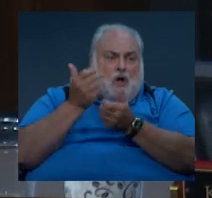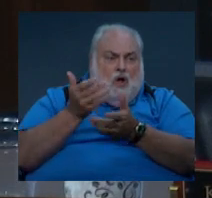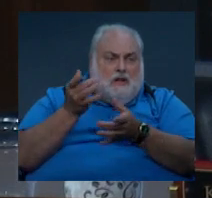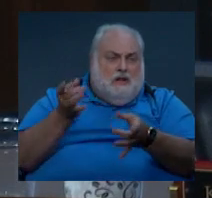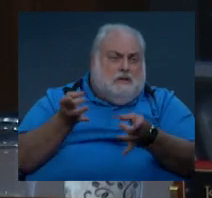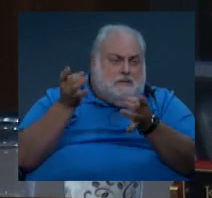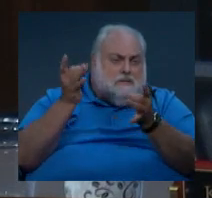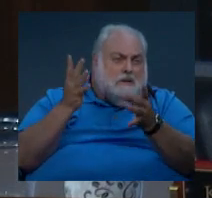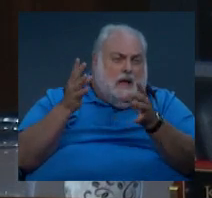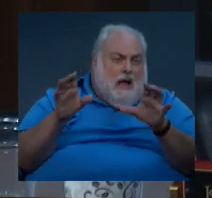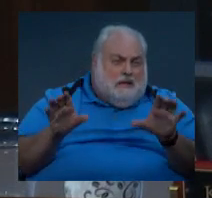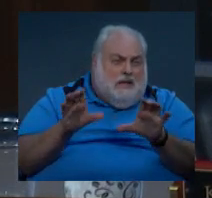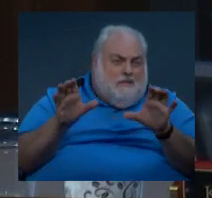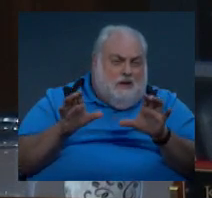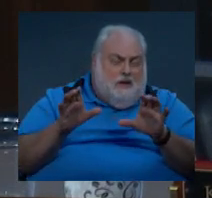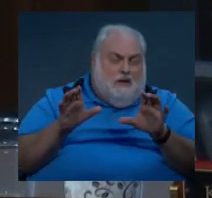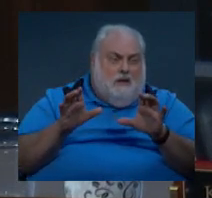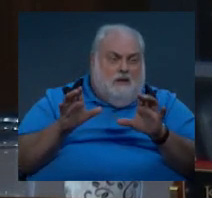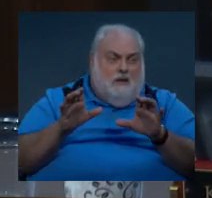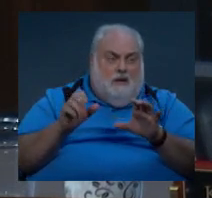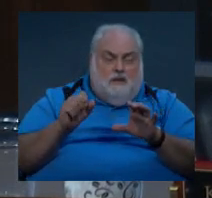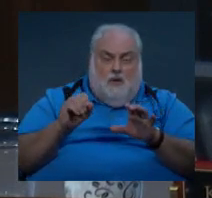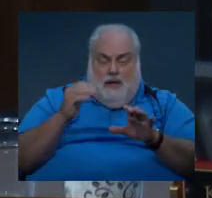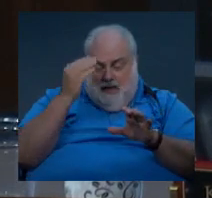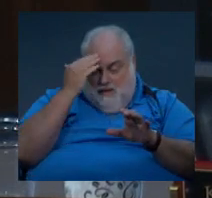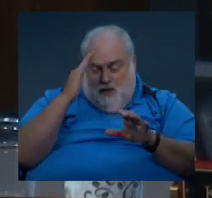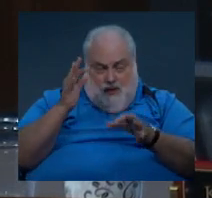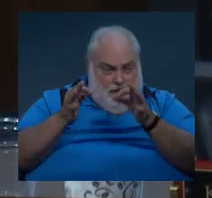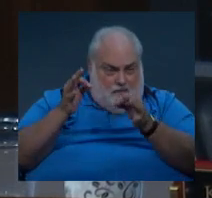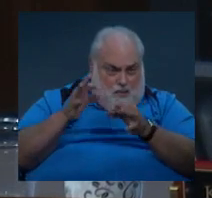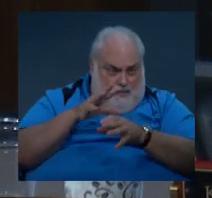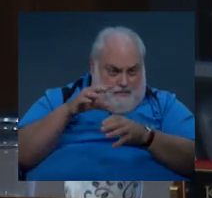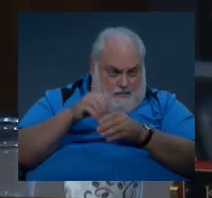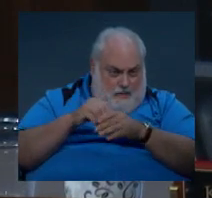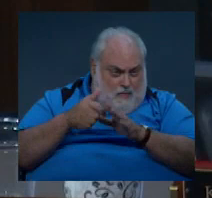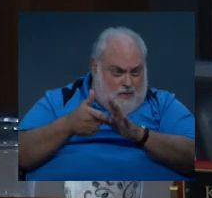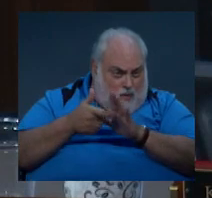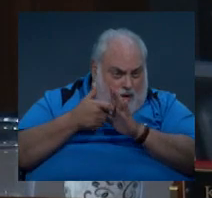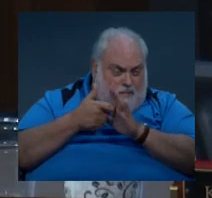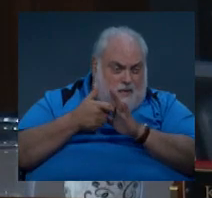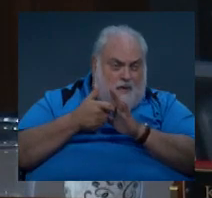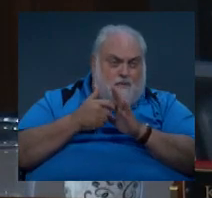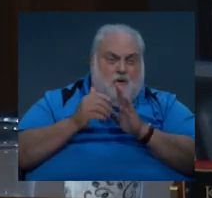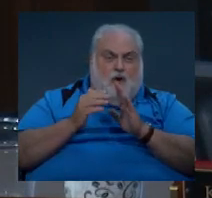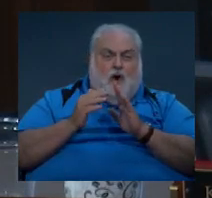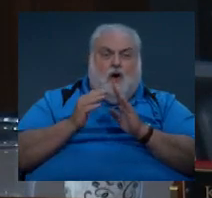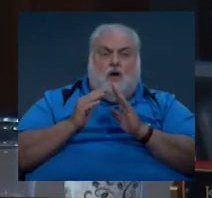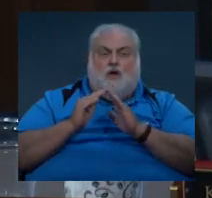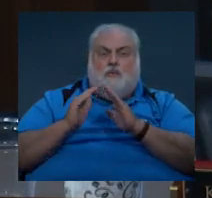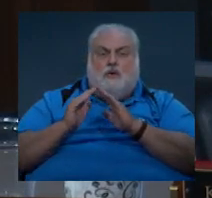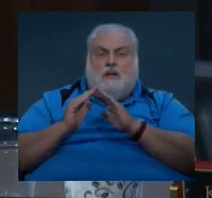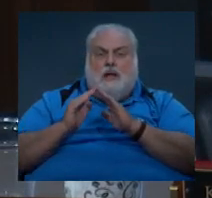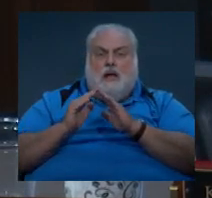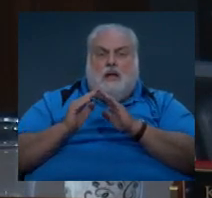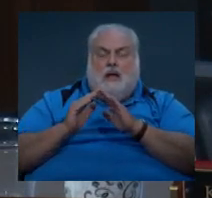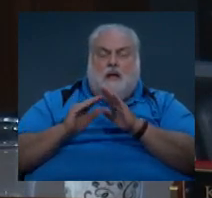some of the negative activity in our community. So I didn't know if there's a requirement, Dana or Bruce, for a community-based